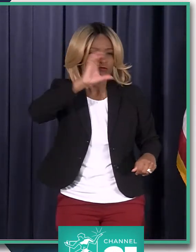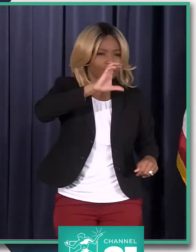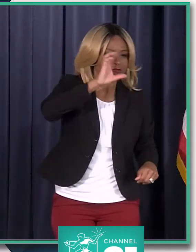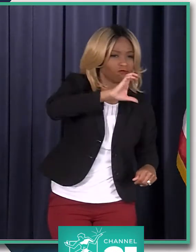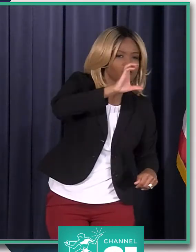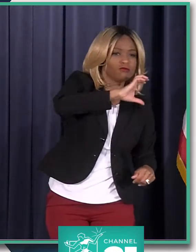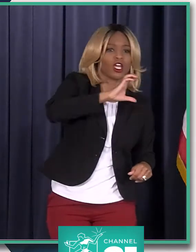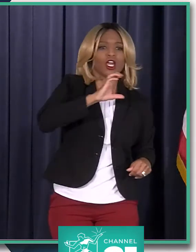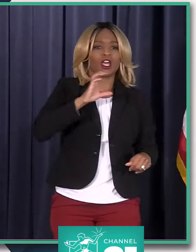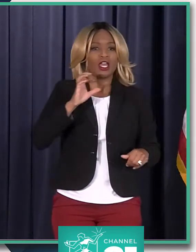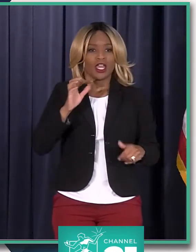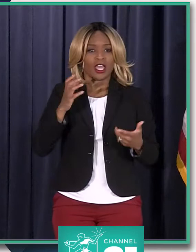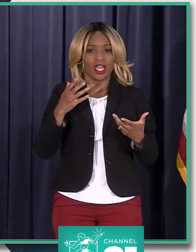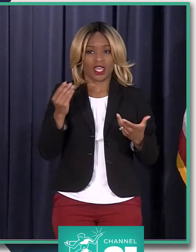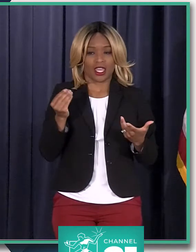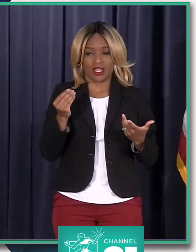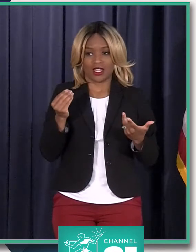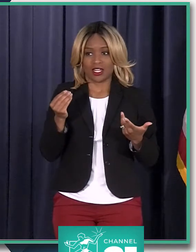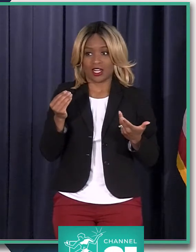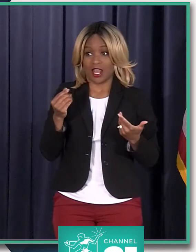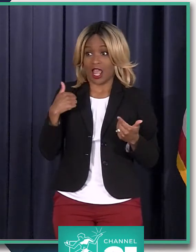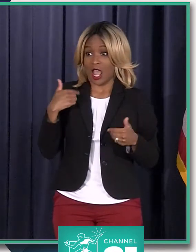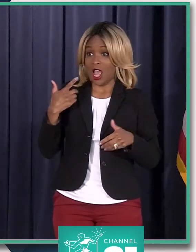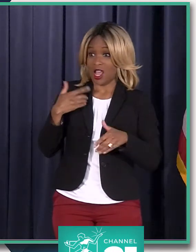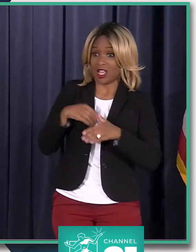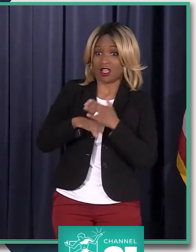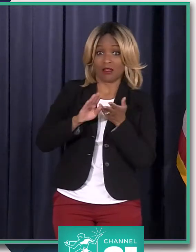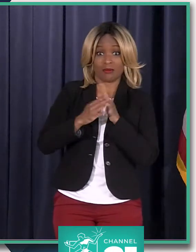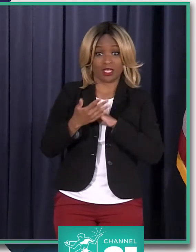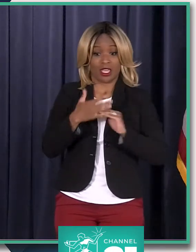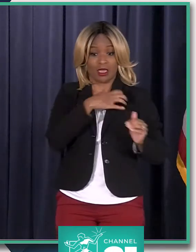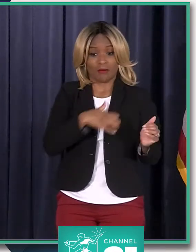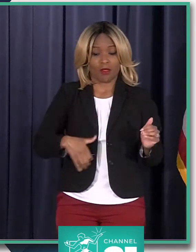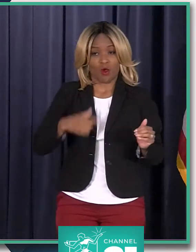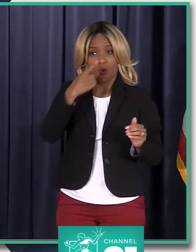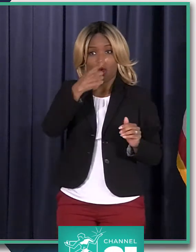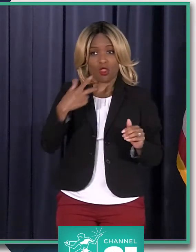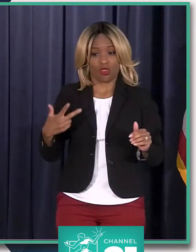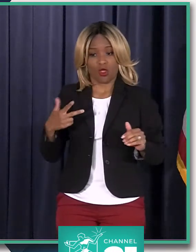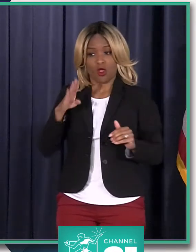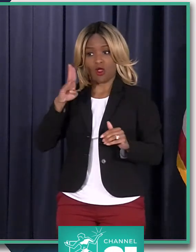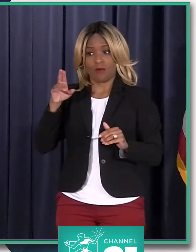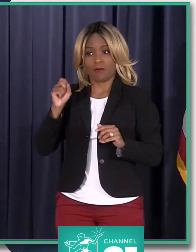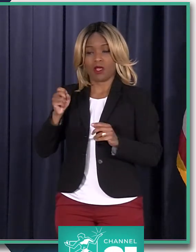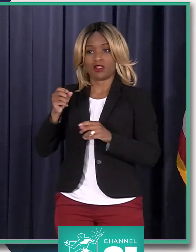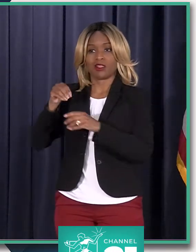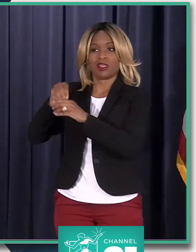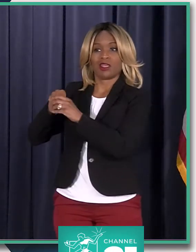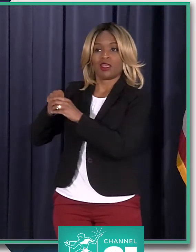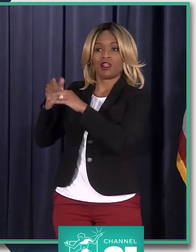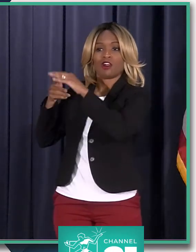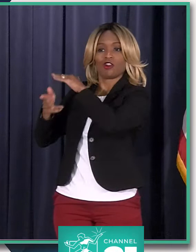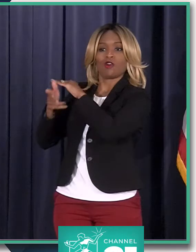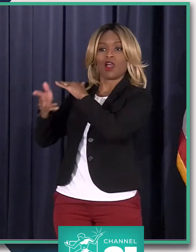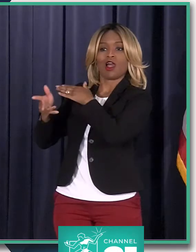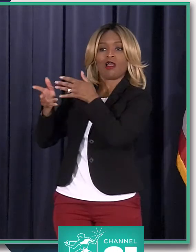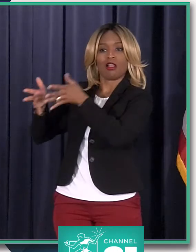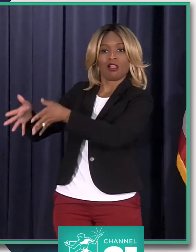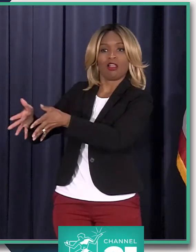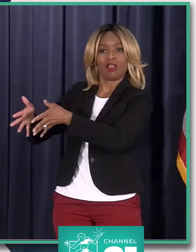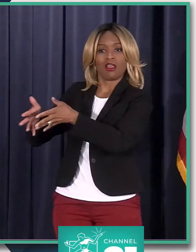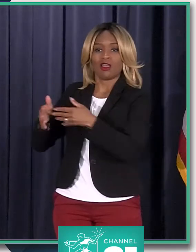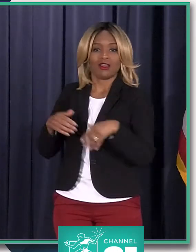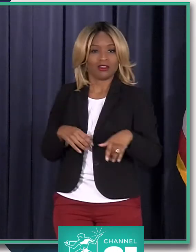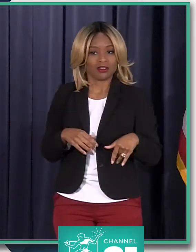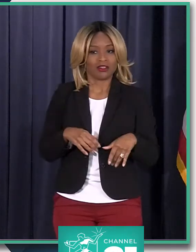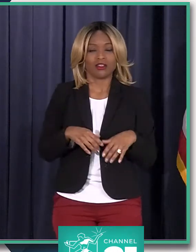the city what the bus system was like. When I came in, a third of the buses in the fleet were busted in the garages and weren't on the streets. There's no point in looking at a schedule